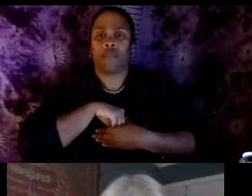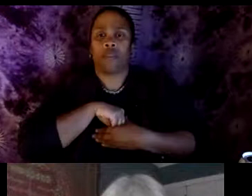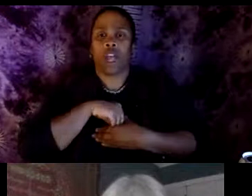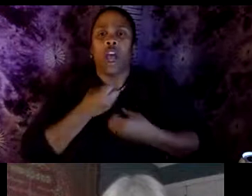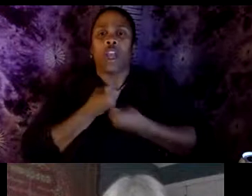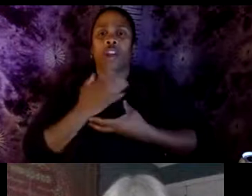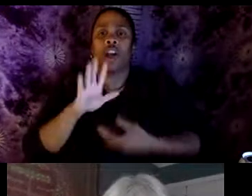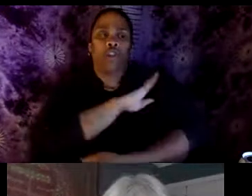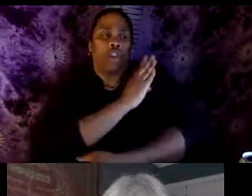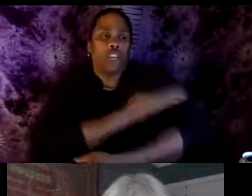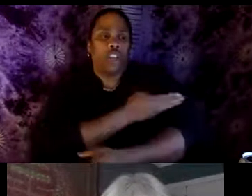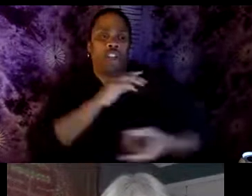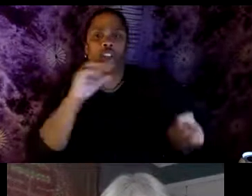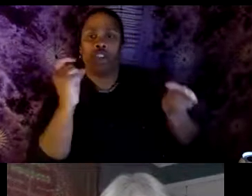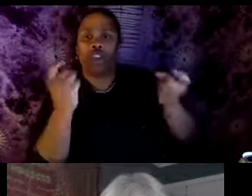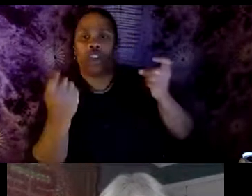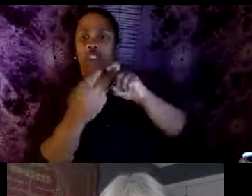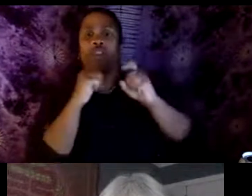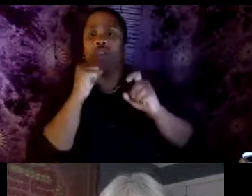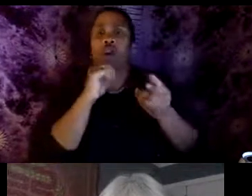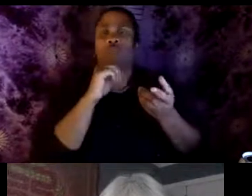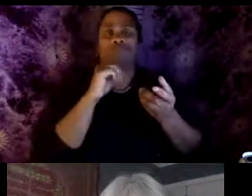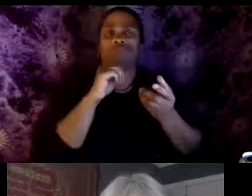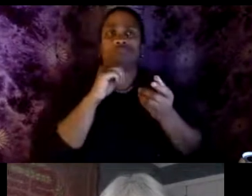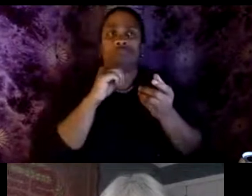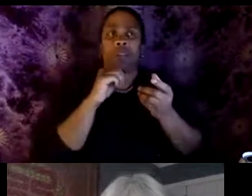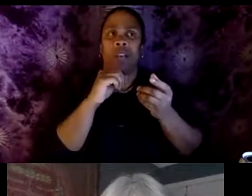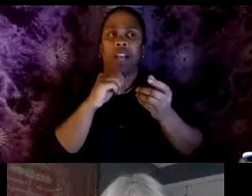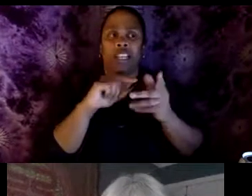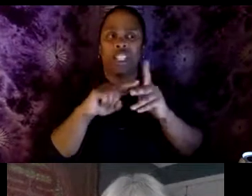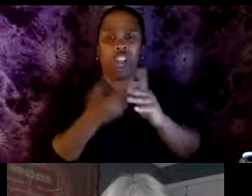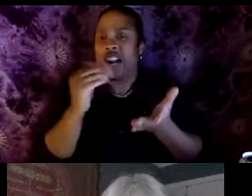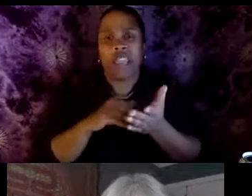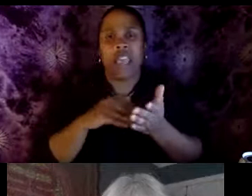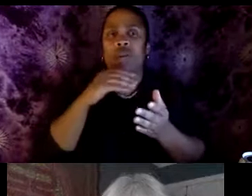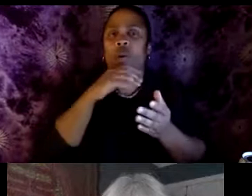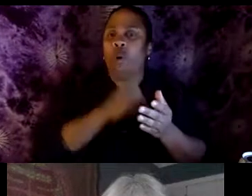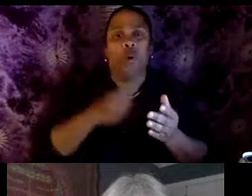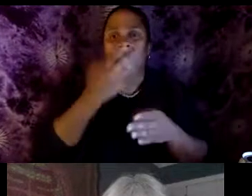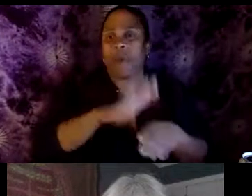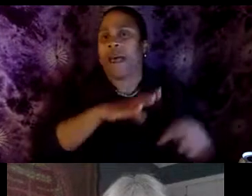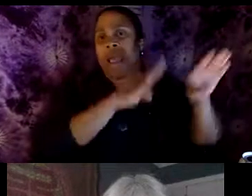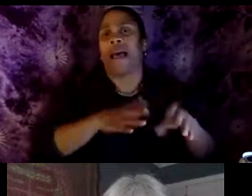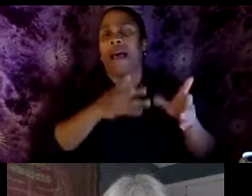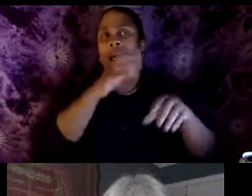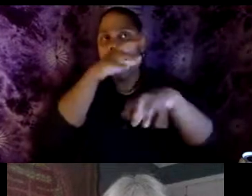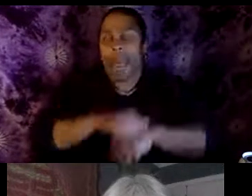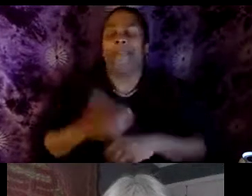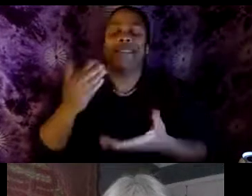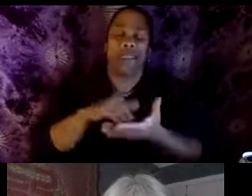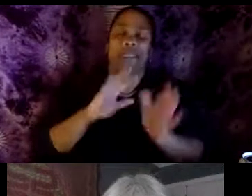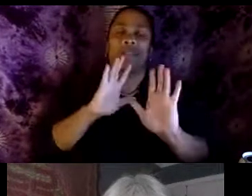into your old habits. Because that gets really hard. We come pre-wired in a certain way, based on our